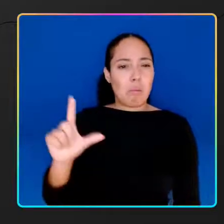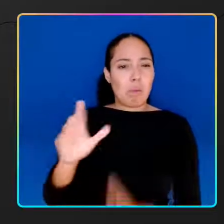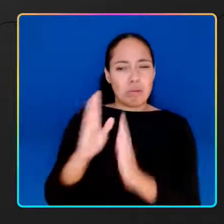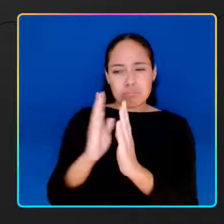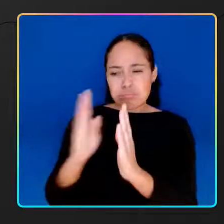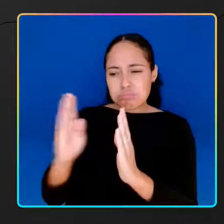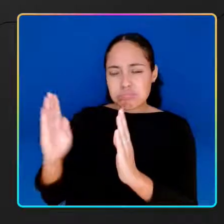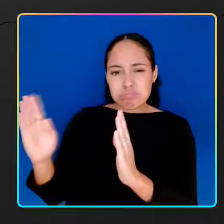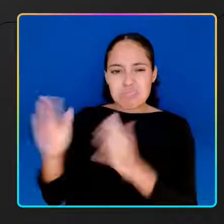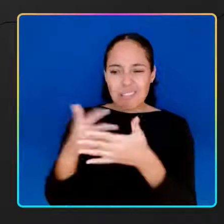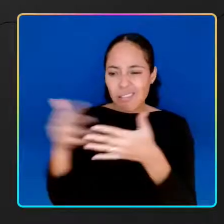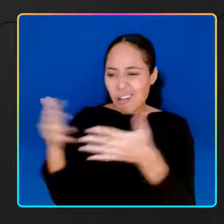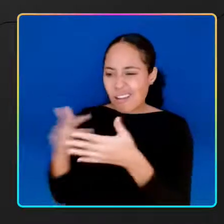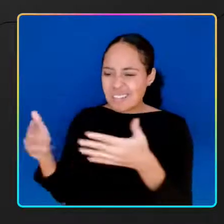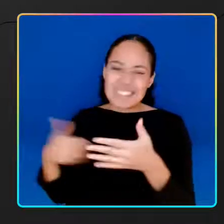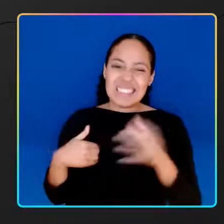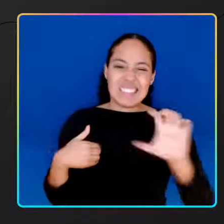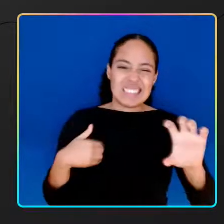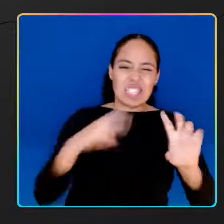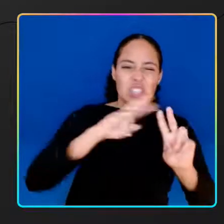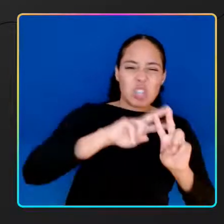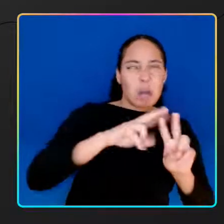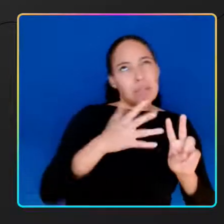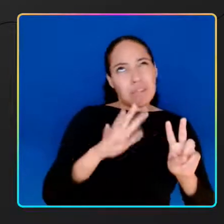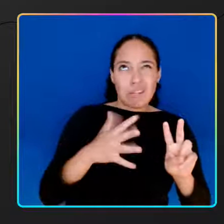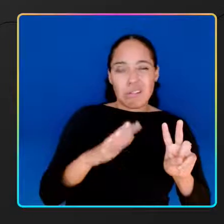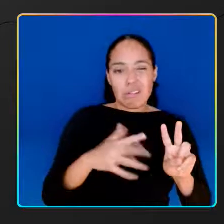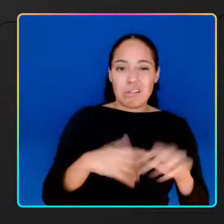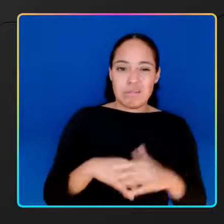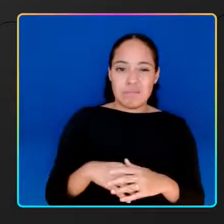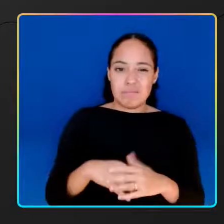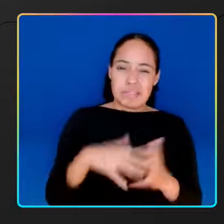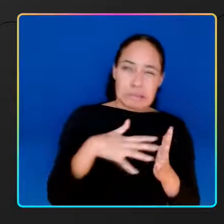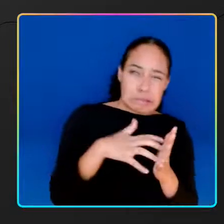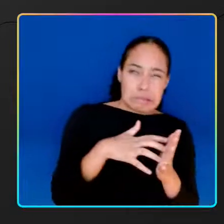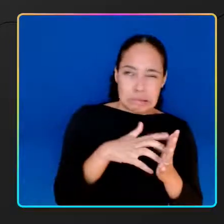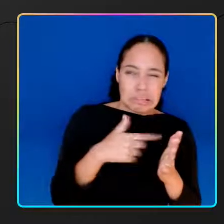I'm a bit not confident, so that's the next step.